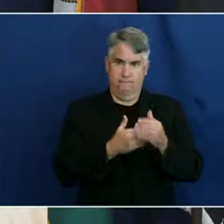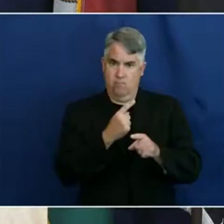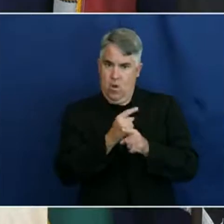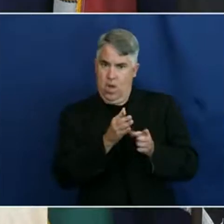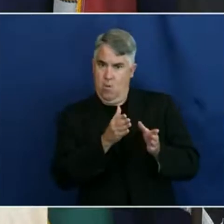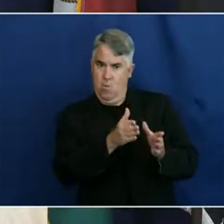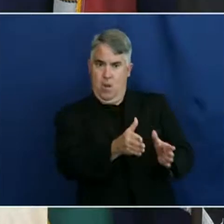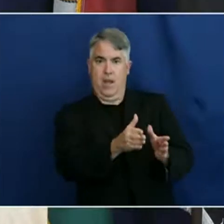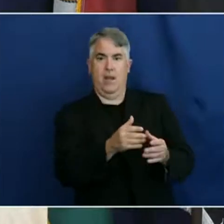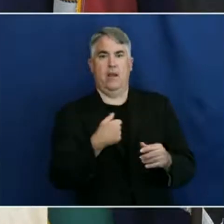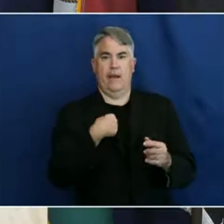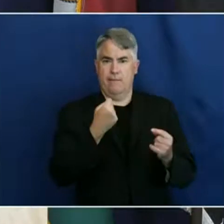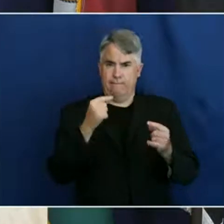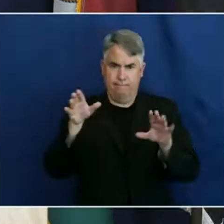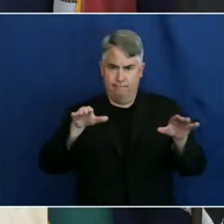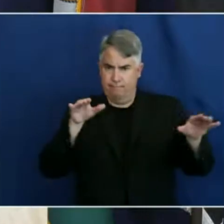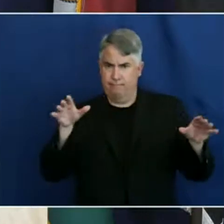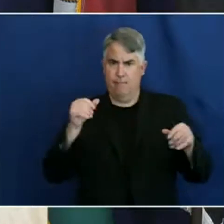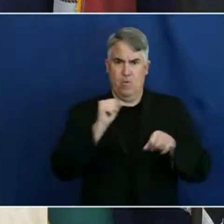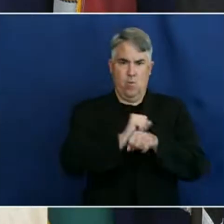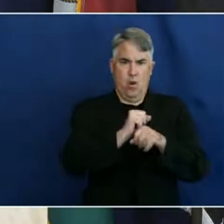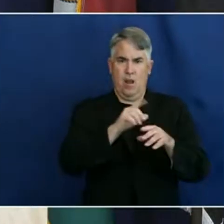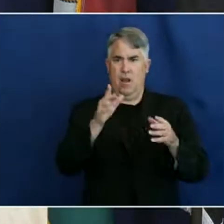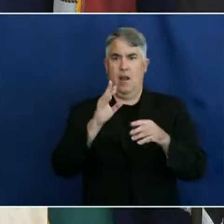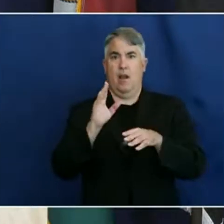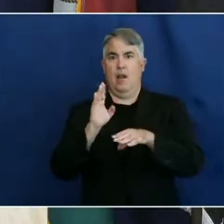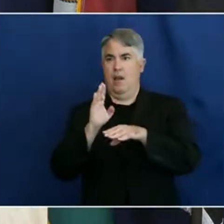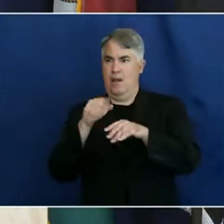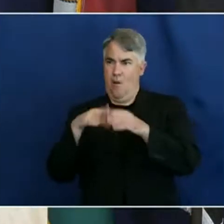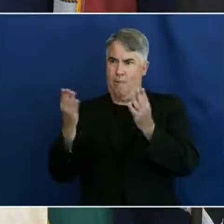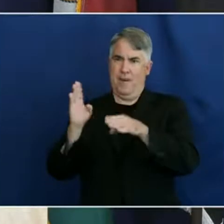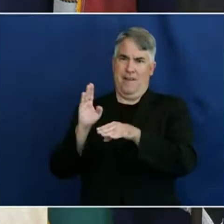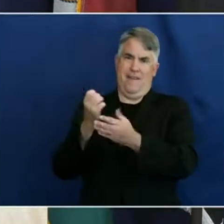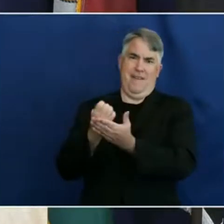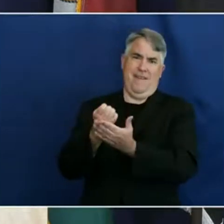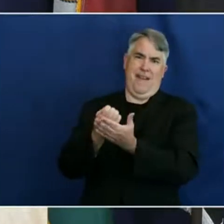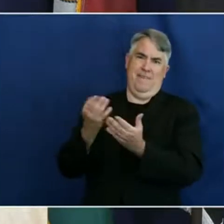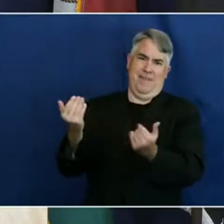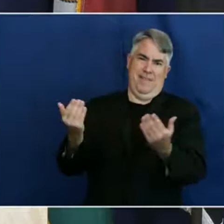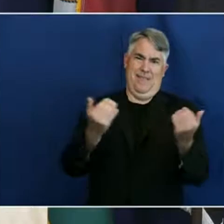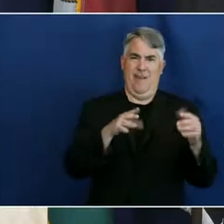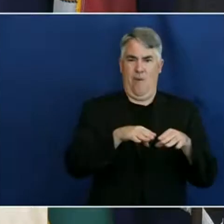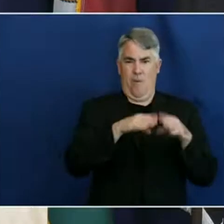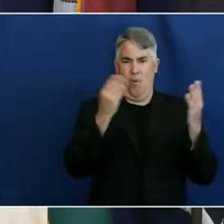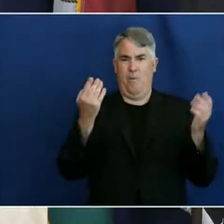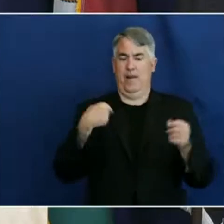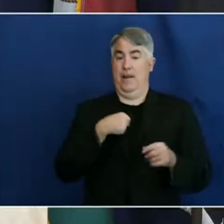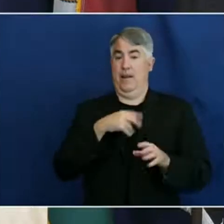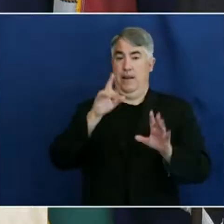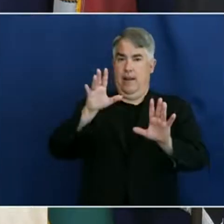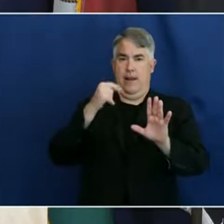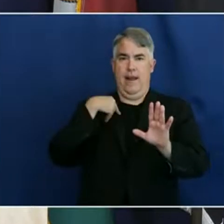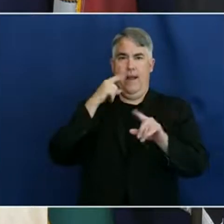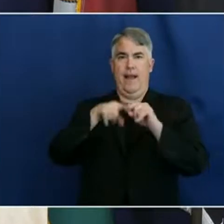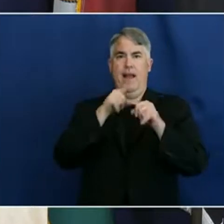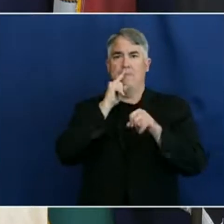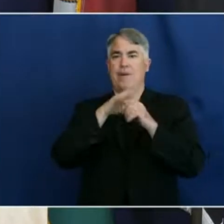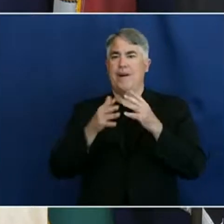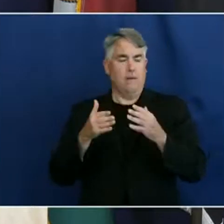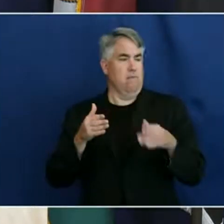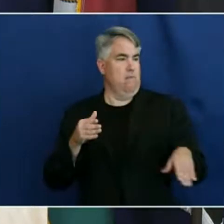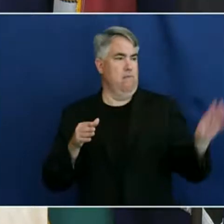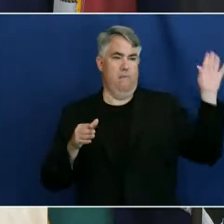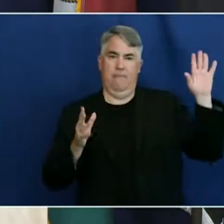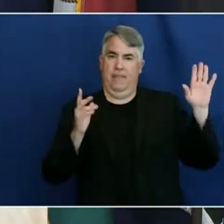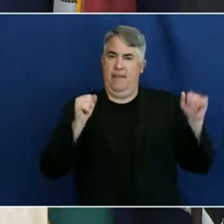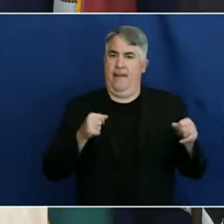helping to open up our economy. So again, cannot predict the future, but right now there